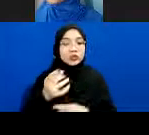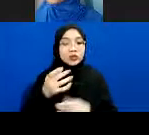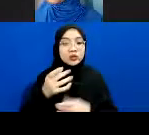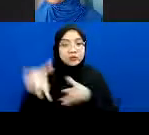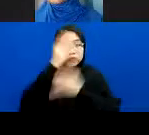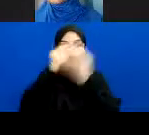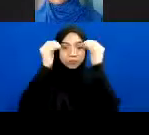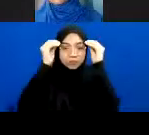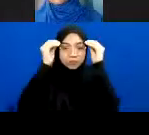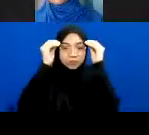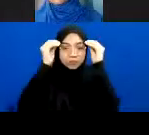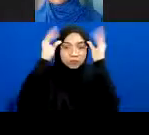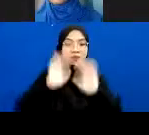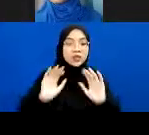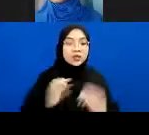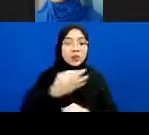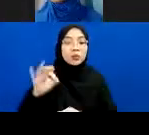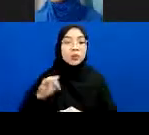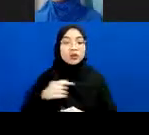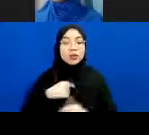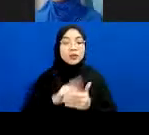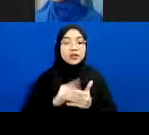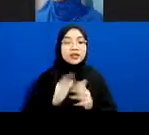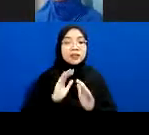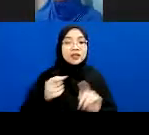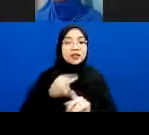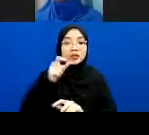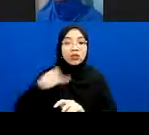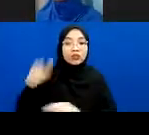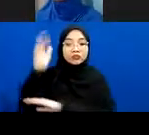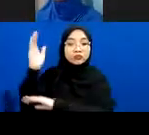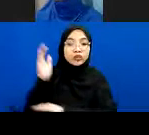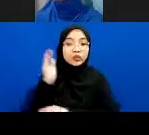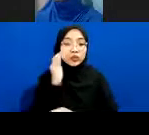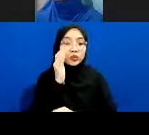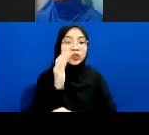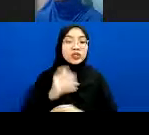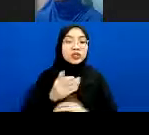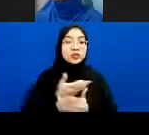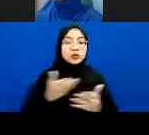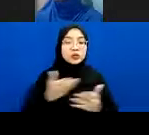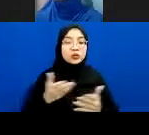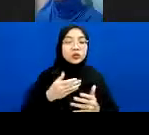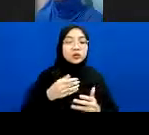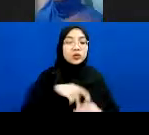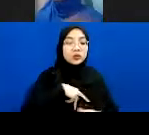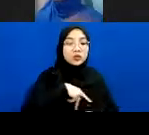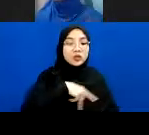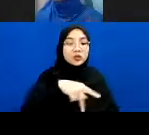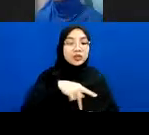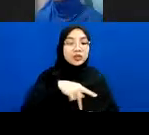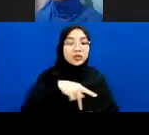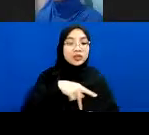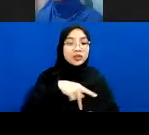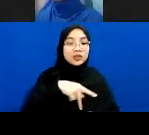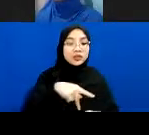so much learning, not only from the speakers, but also from the participants and student community. So I greatly